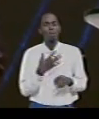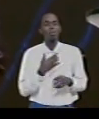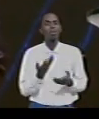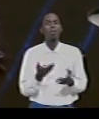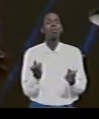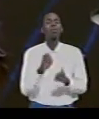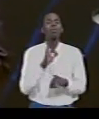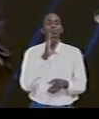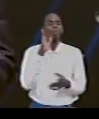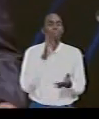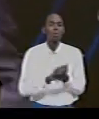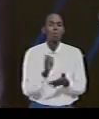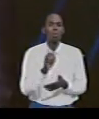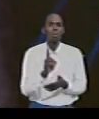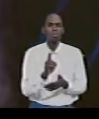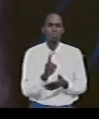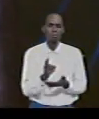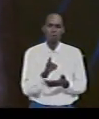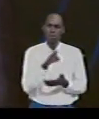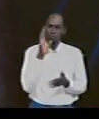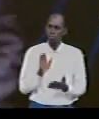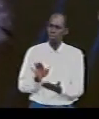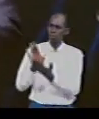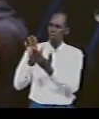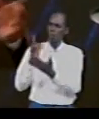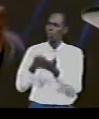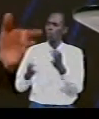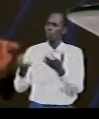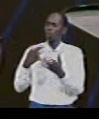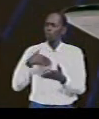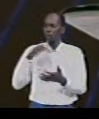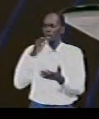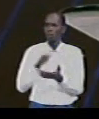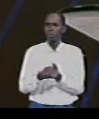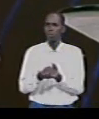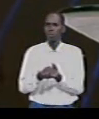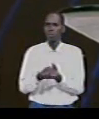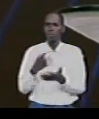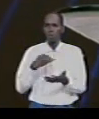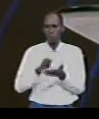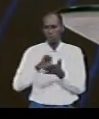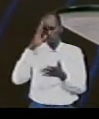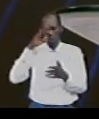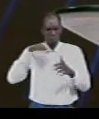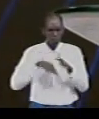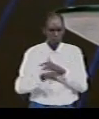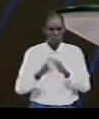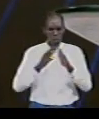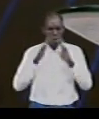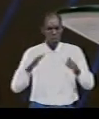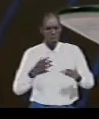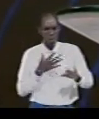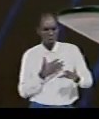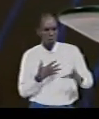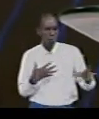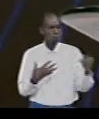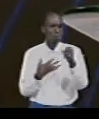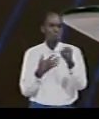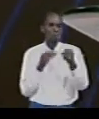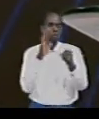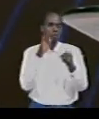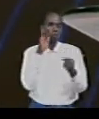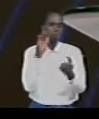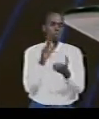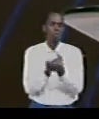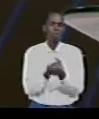is she? What do you want her for? And then she started going everywhere. And then she grabbed her